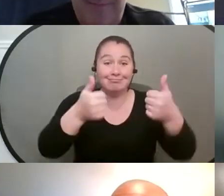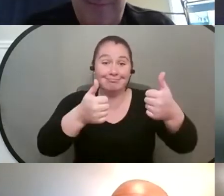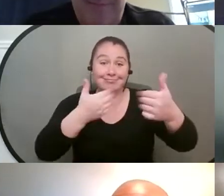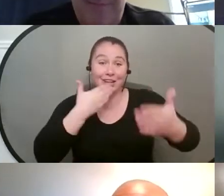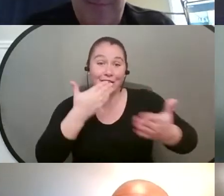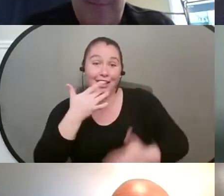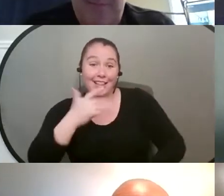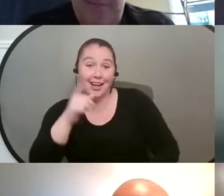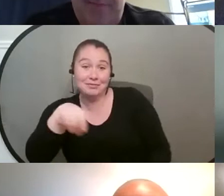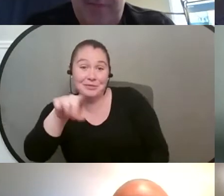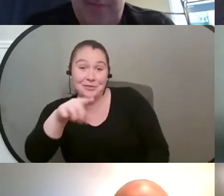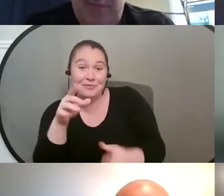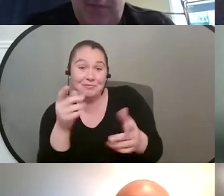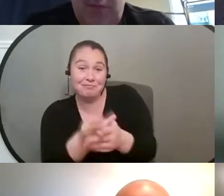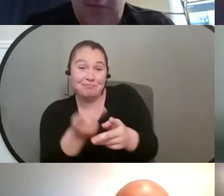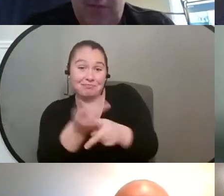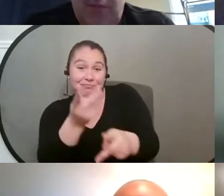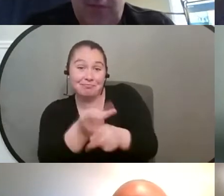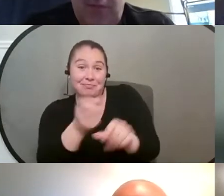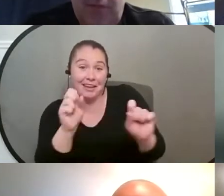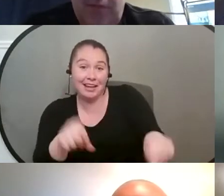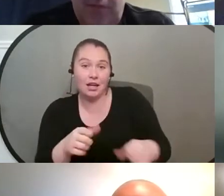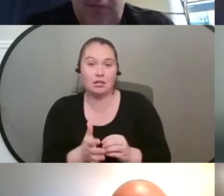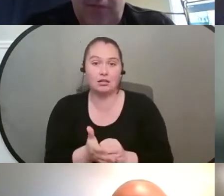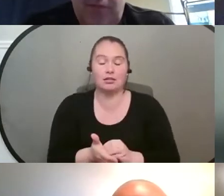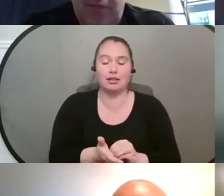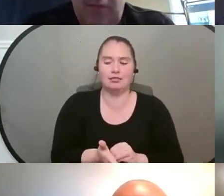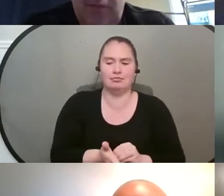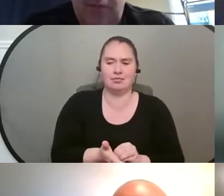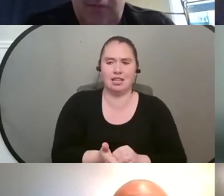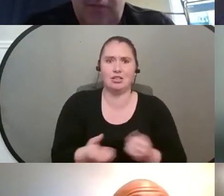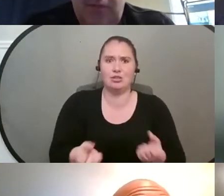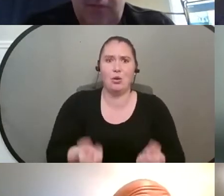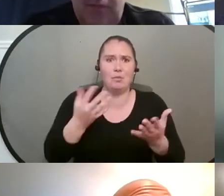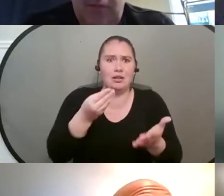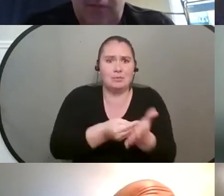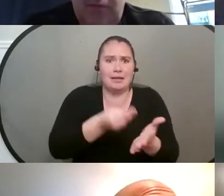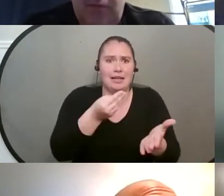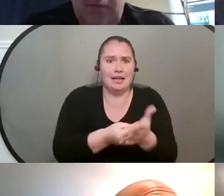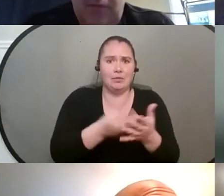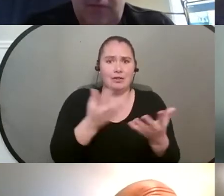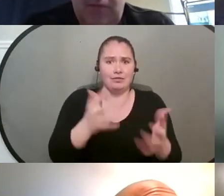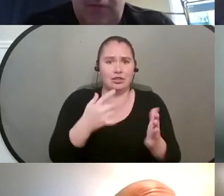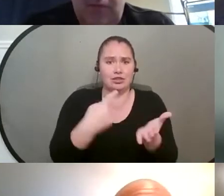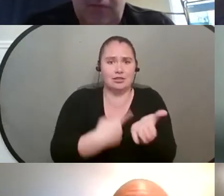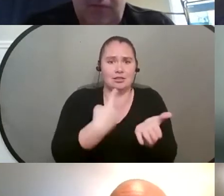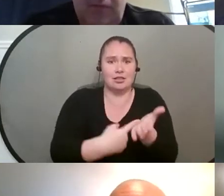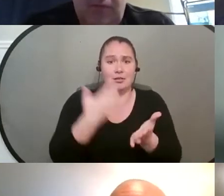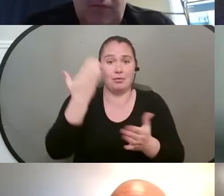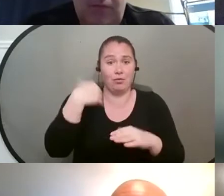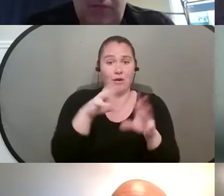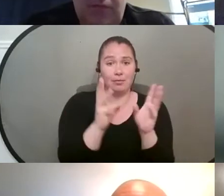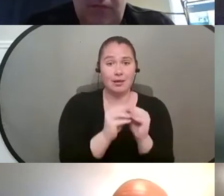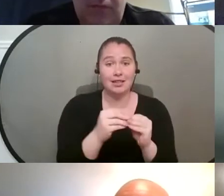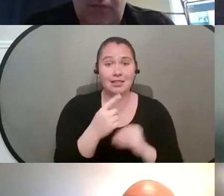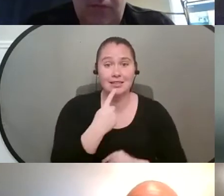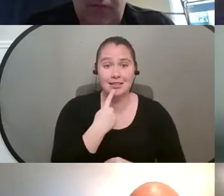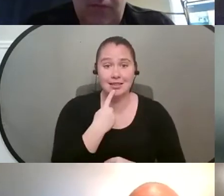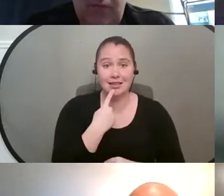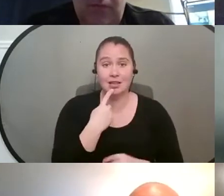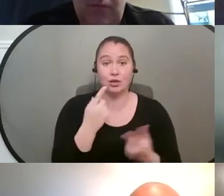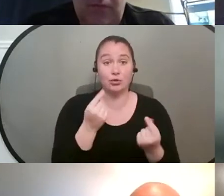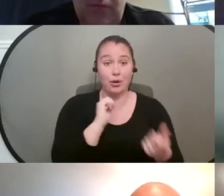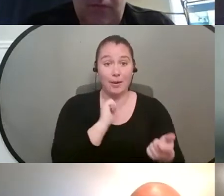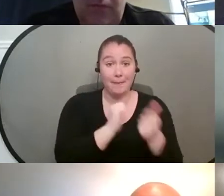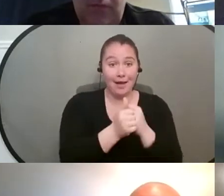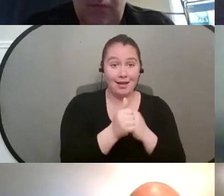all out. We've been talking about so much money. I mean, I think we said pretty definitively in the last meeting that we would not be able to pass a